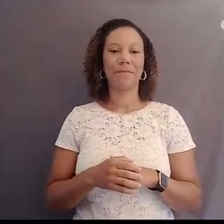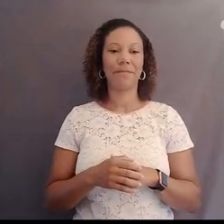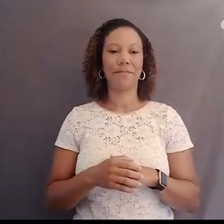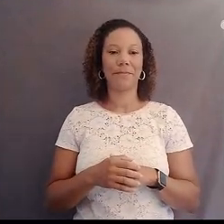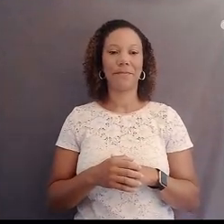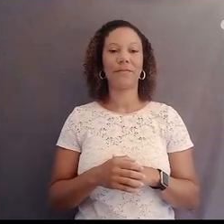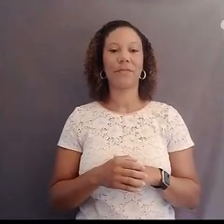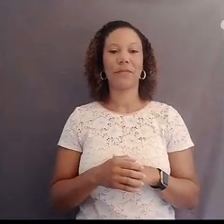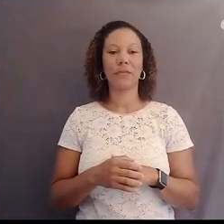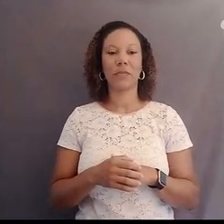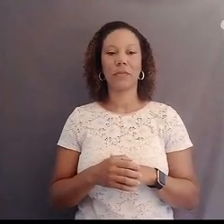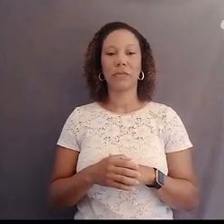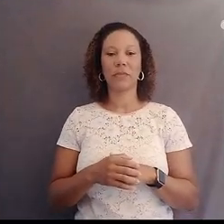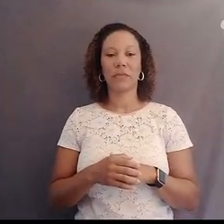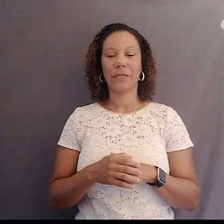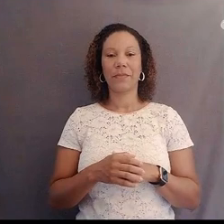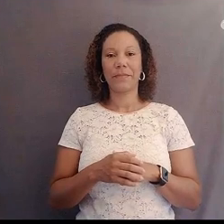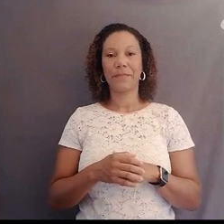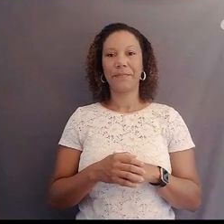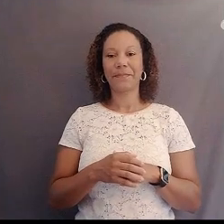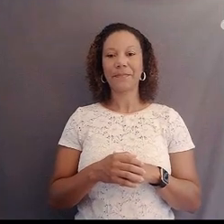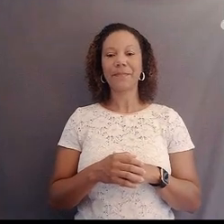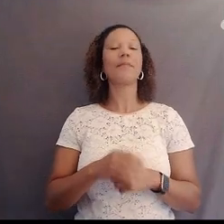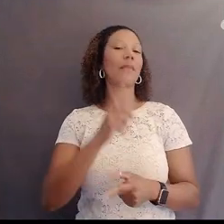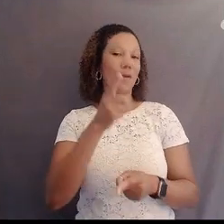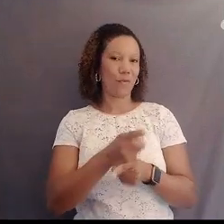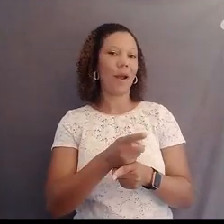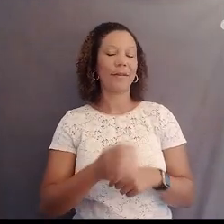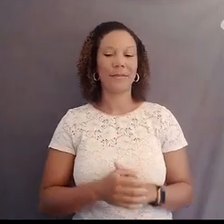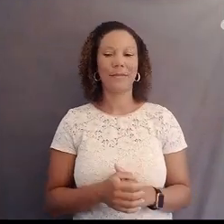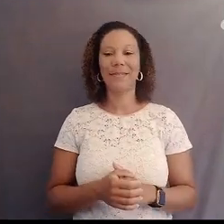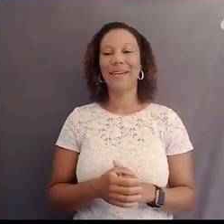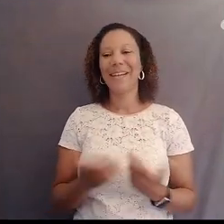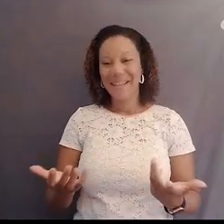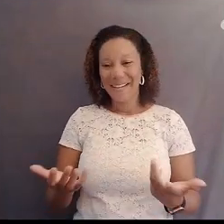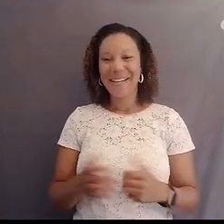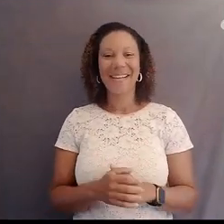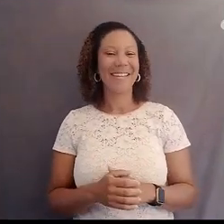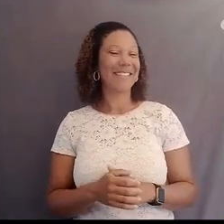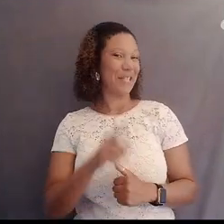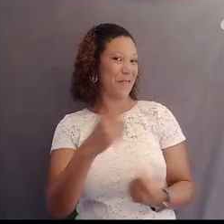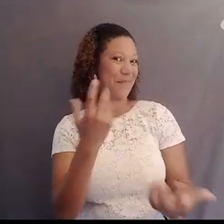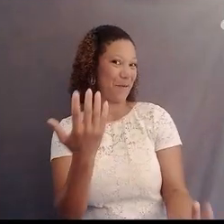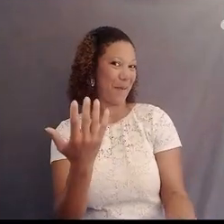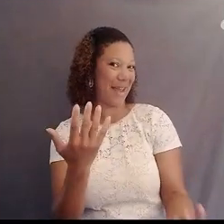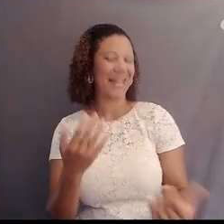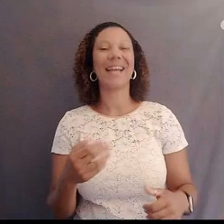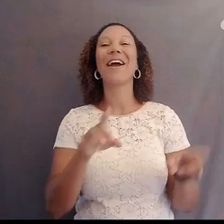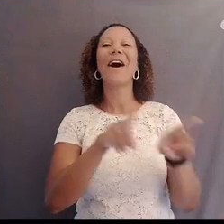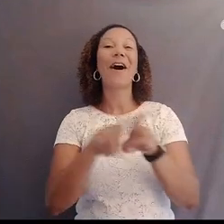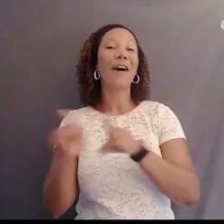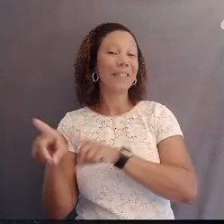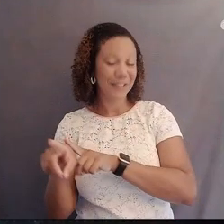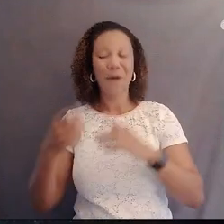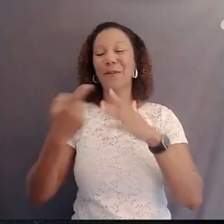Grove Unified Virtual Academy. That's right. All right, Sandeep, the part you've been waiting for, also starting